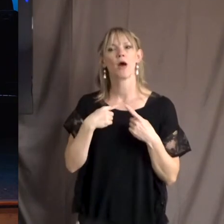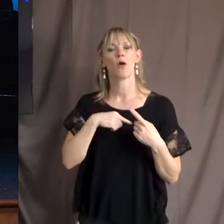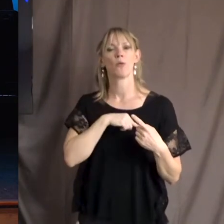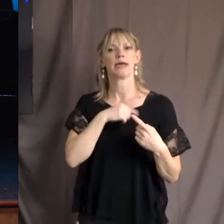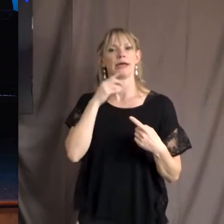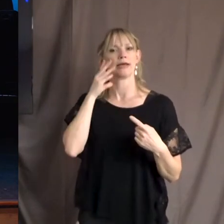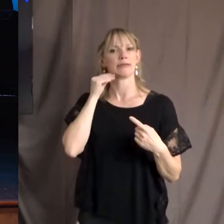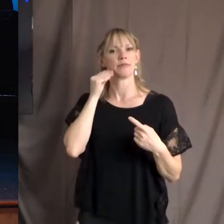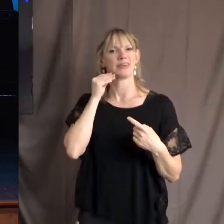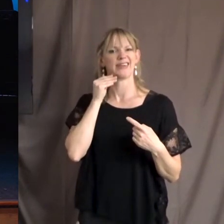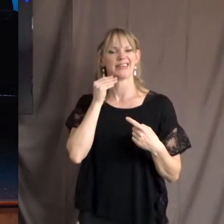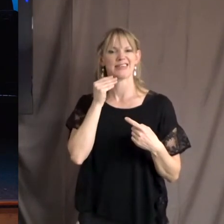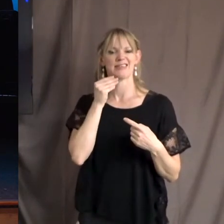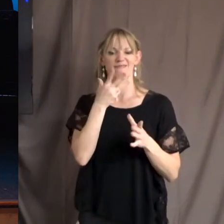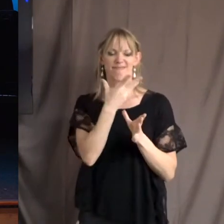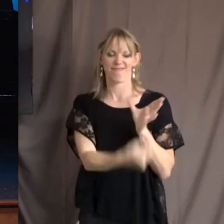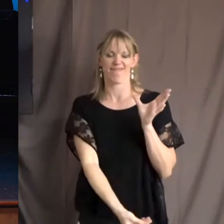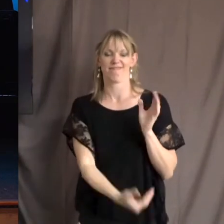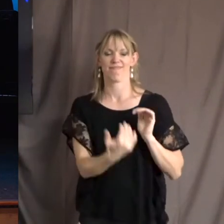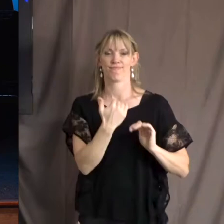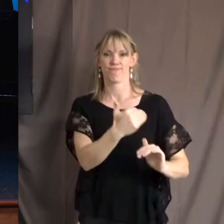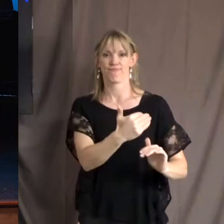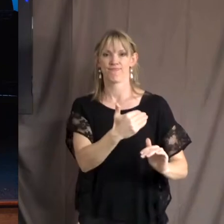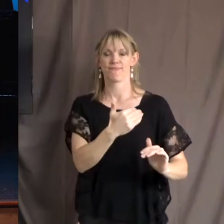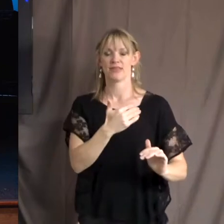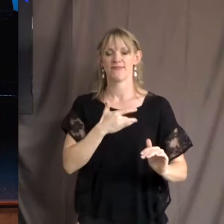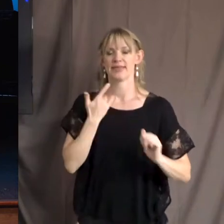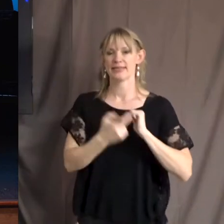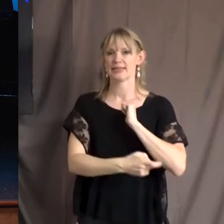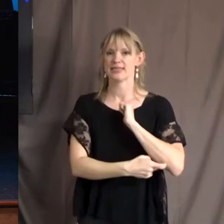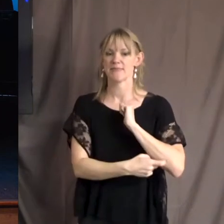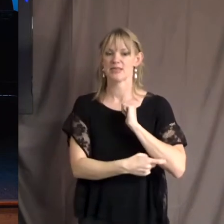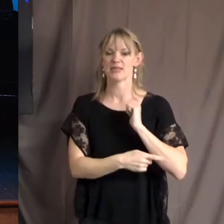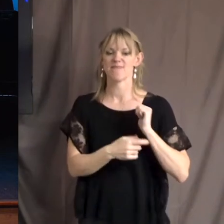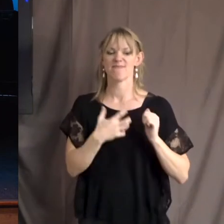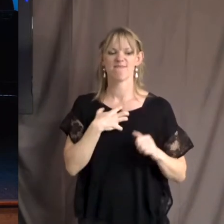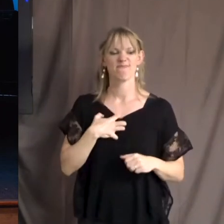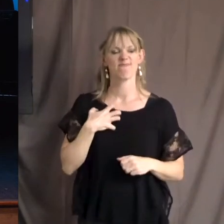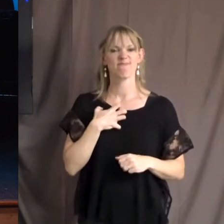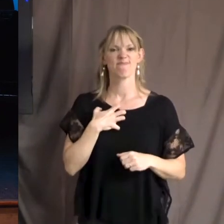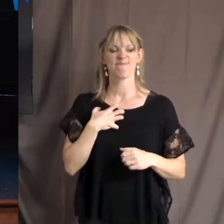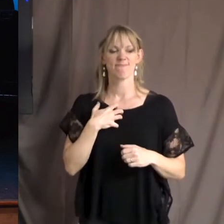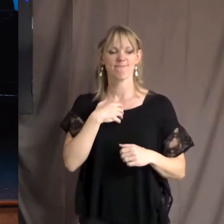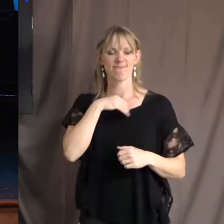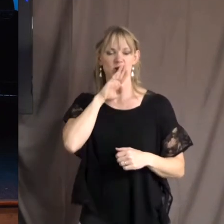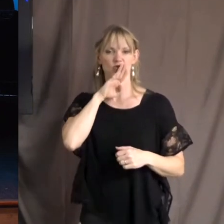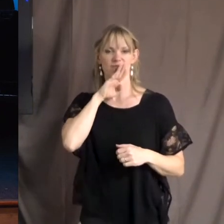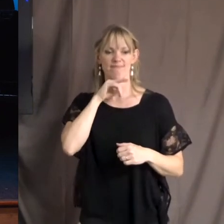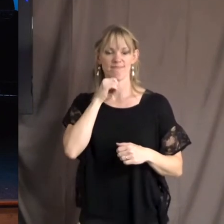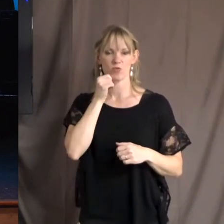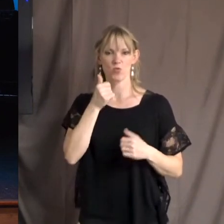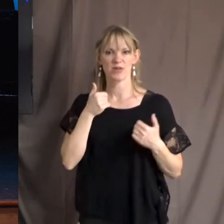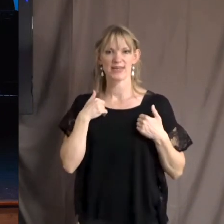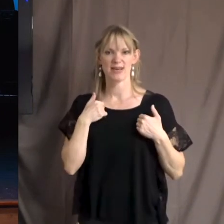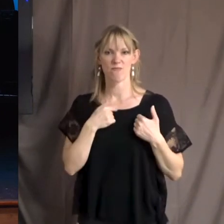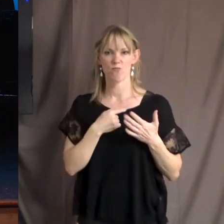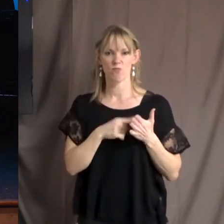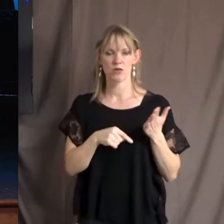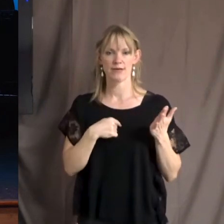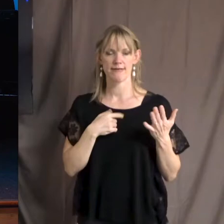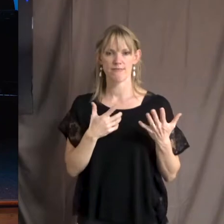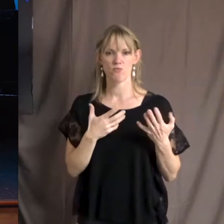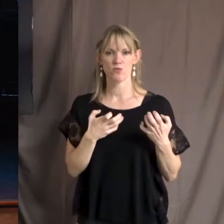lack and limitation, and we're tempted to have resentment and frustration that we don't have what we